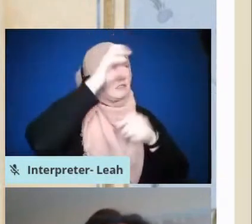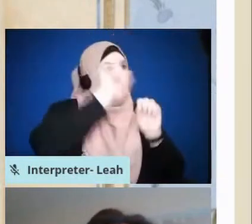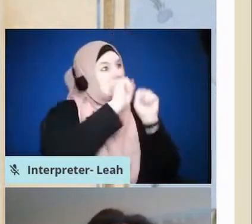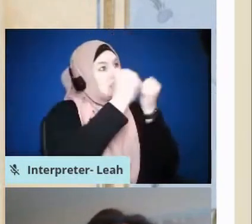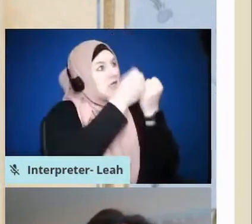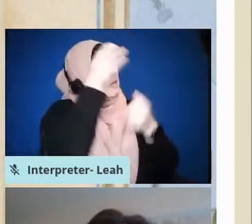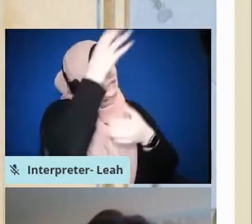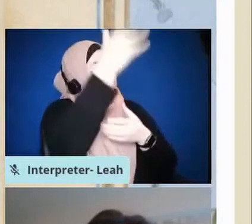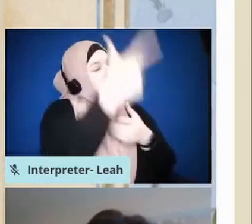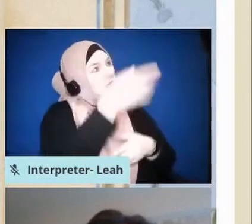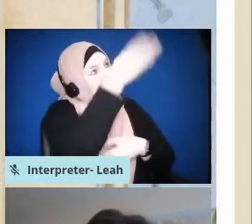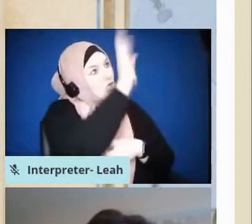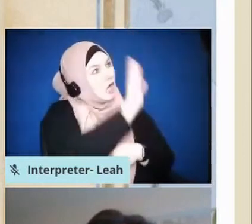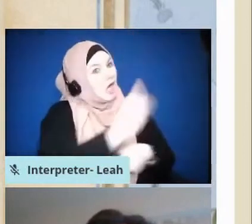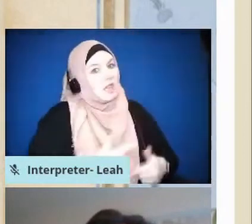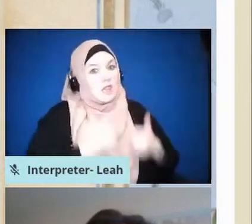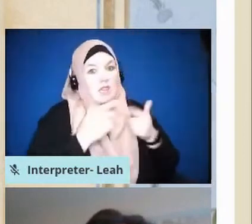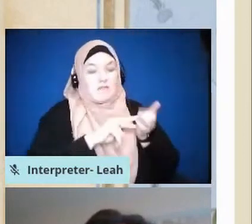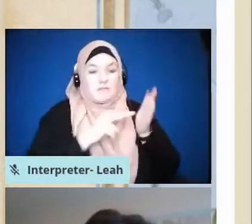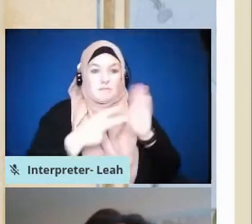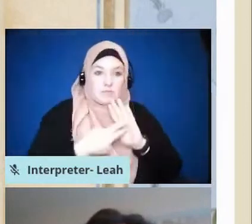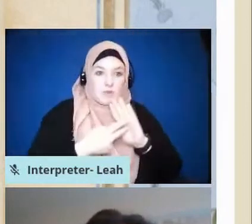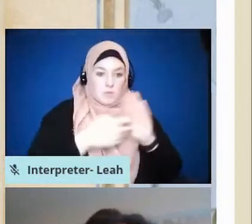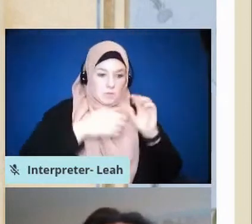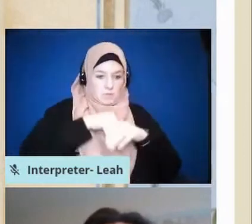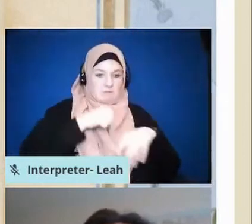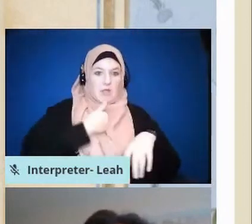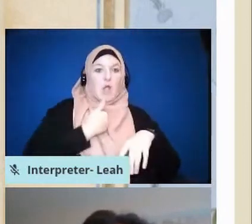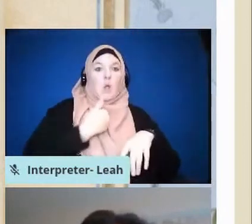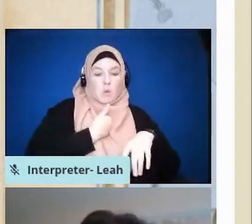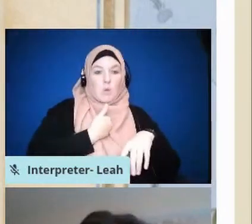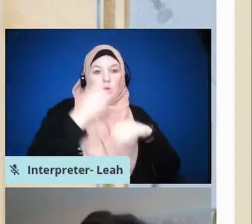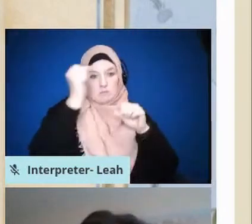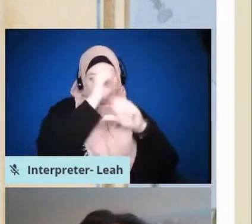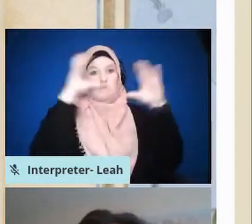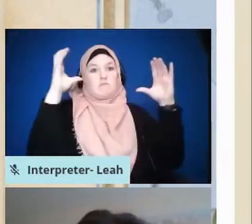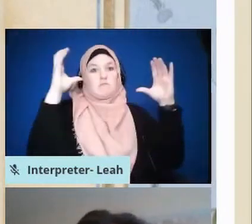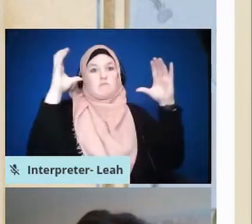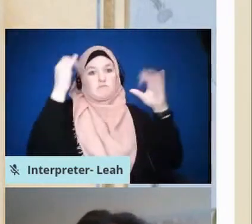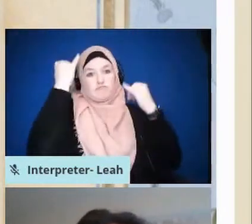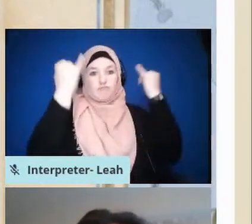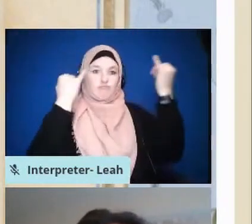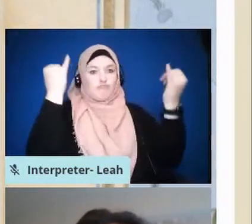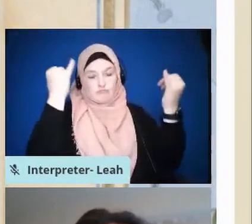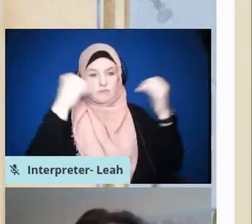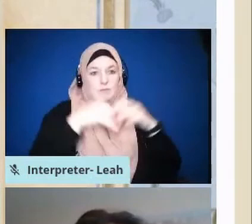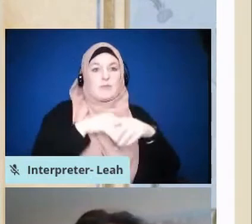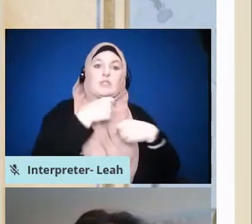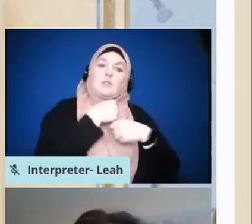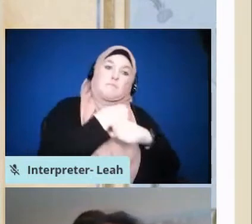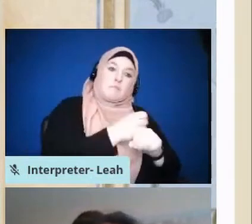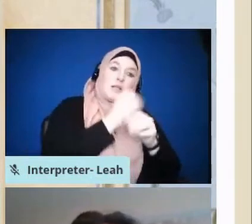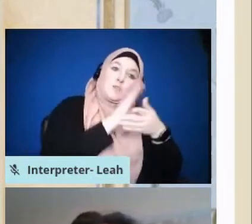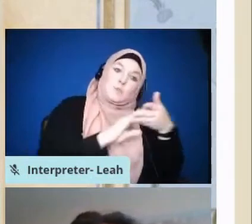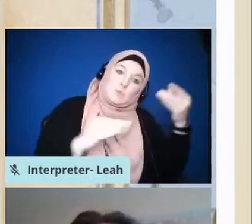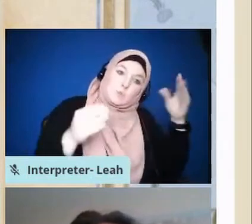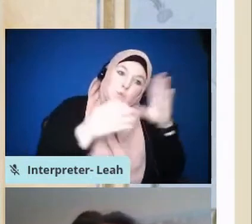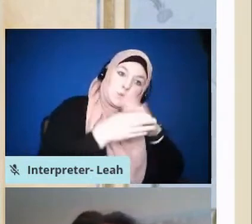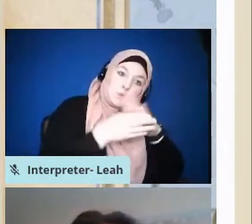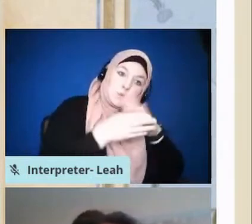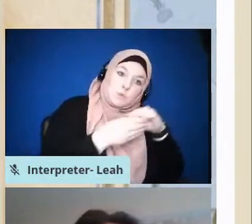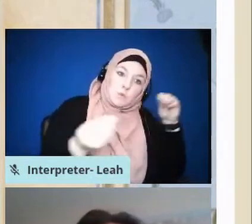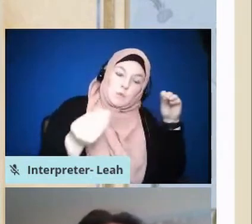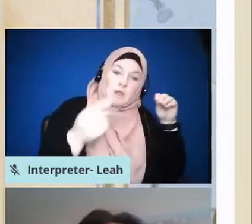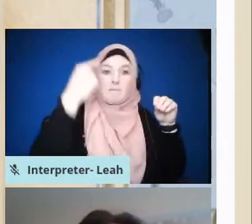God and life meaning with his or her own imagination to create stories and